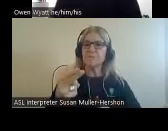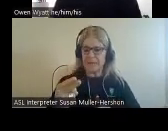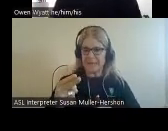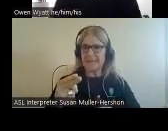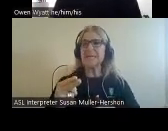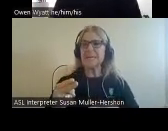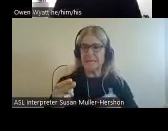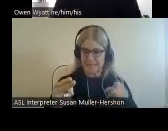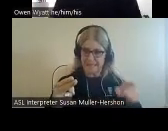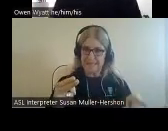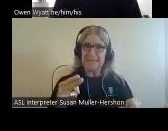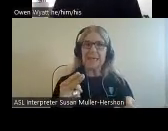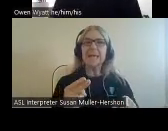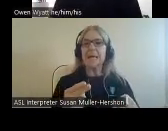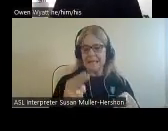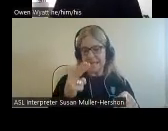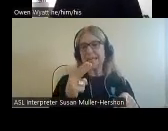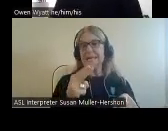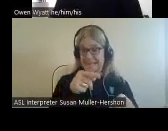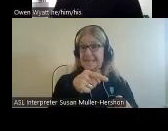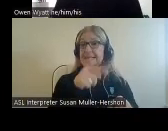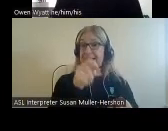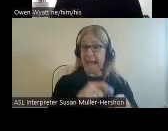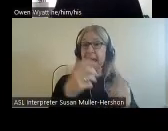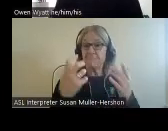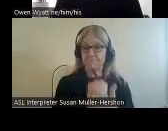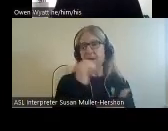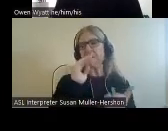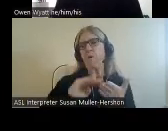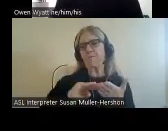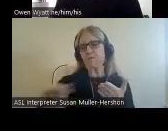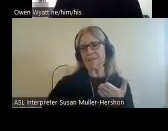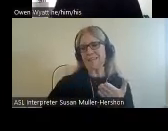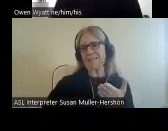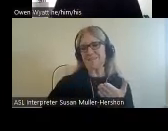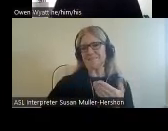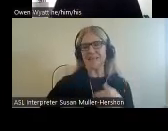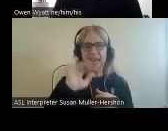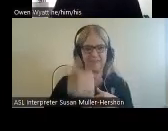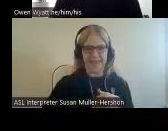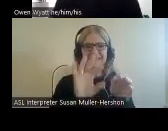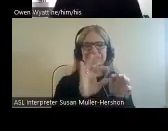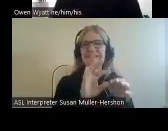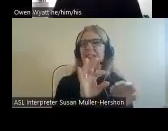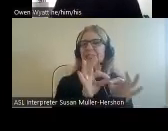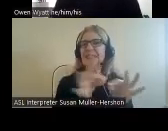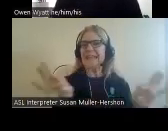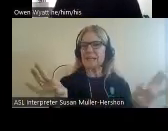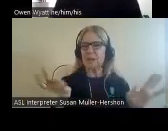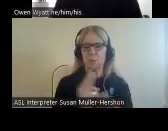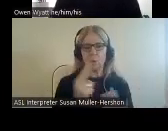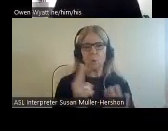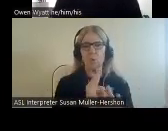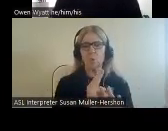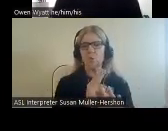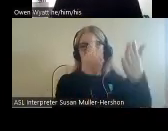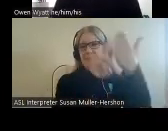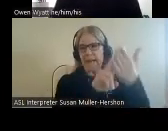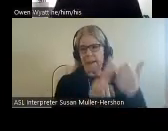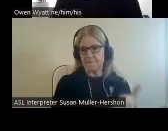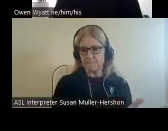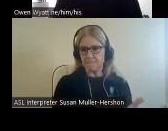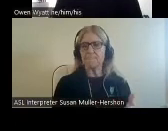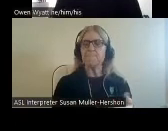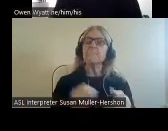paid version for free. So this is the link that you would use in order to enroll. And even if